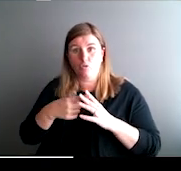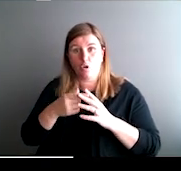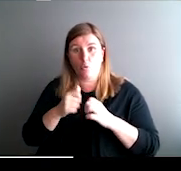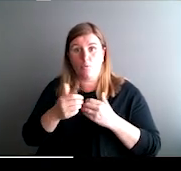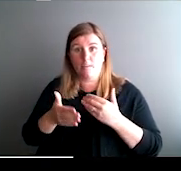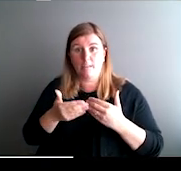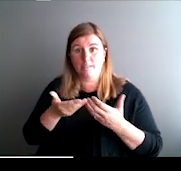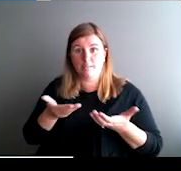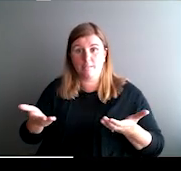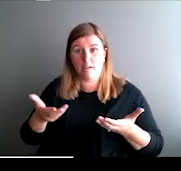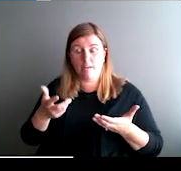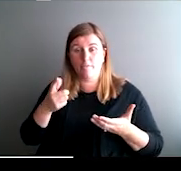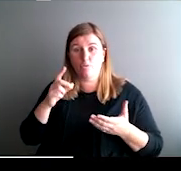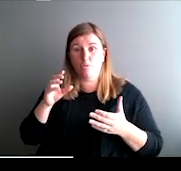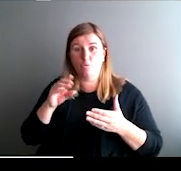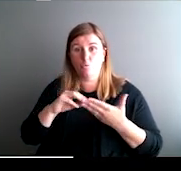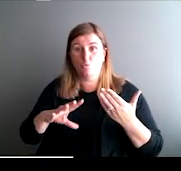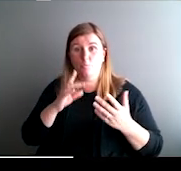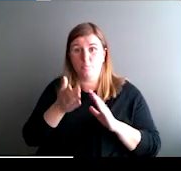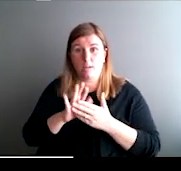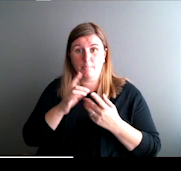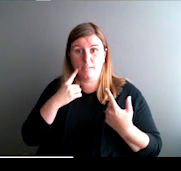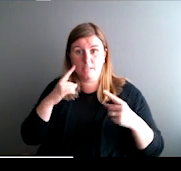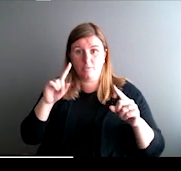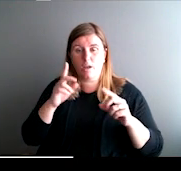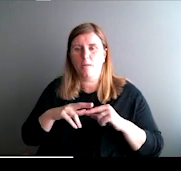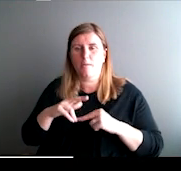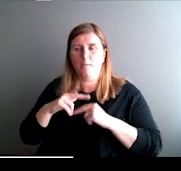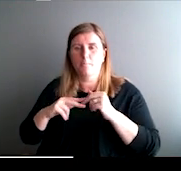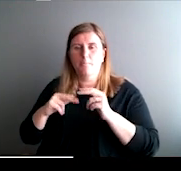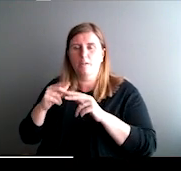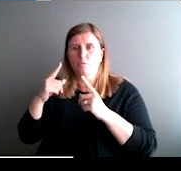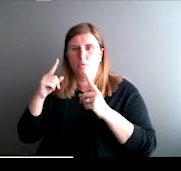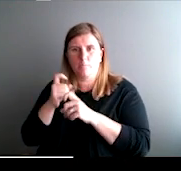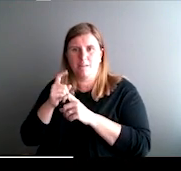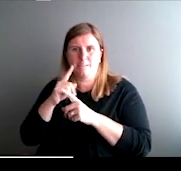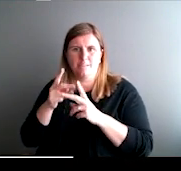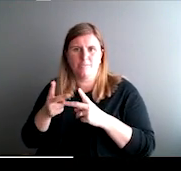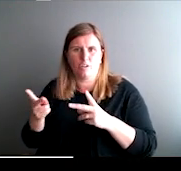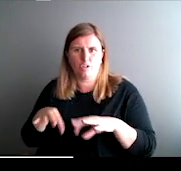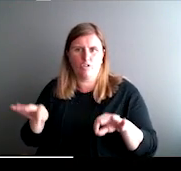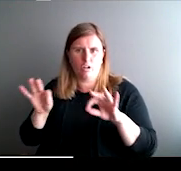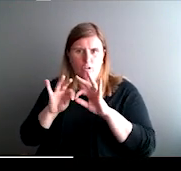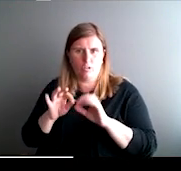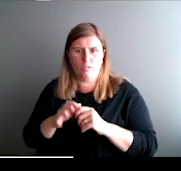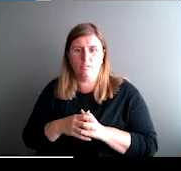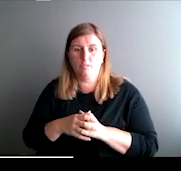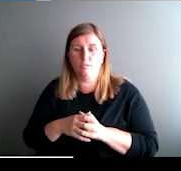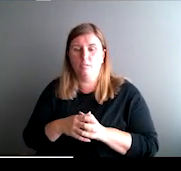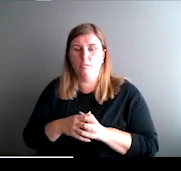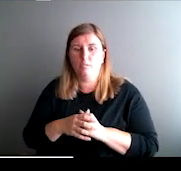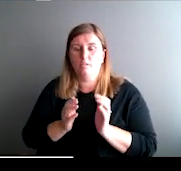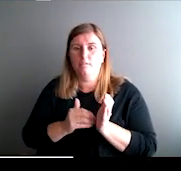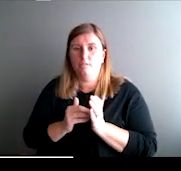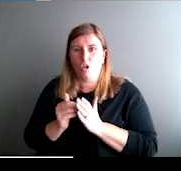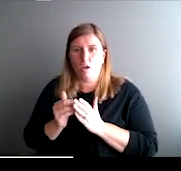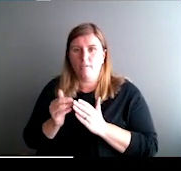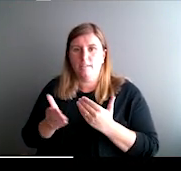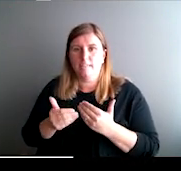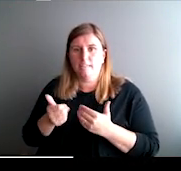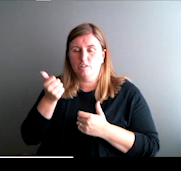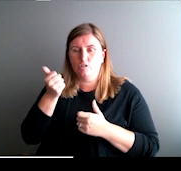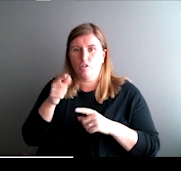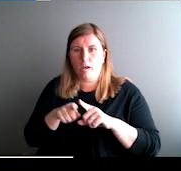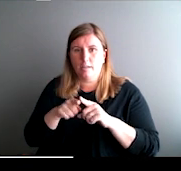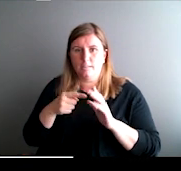easy stuff so the student is successful and then build to complexity is critical. It's often easier, as